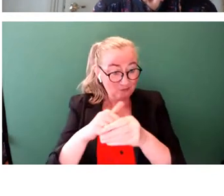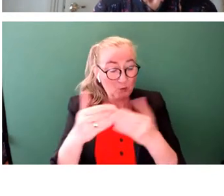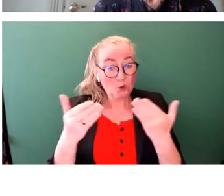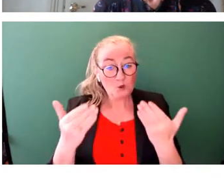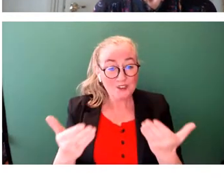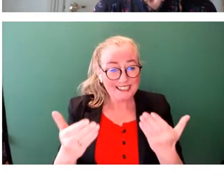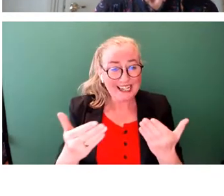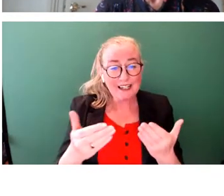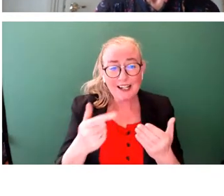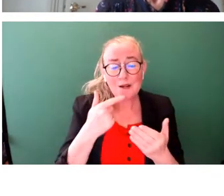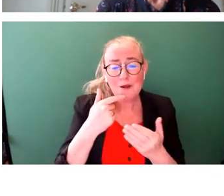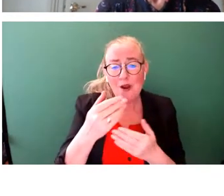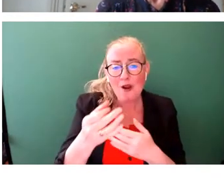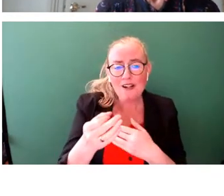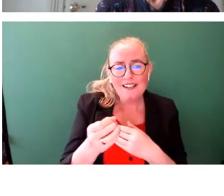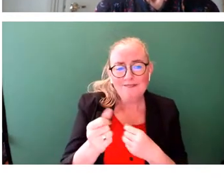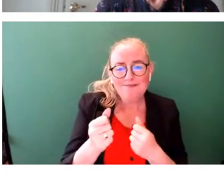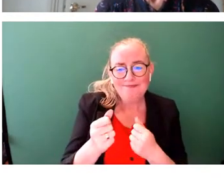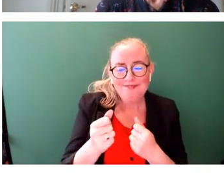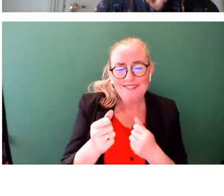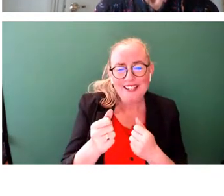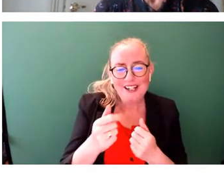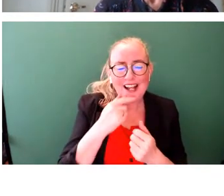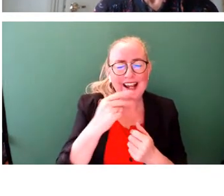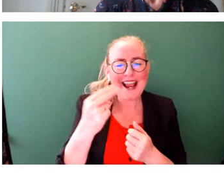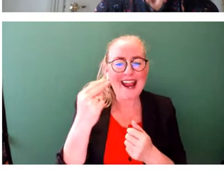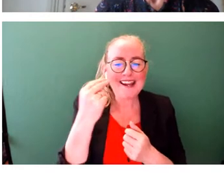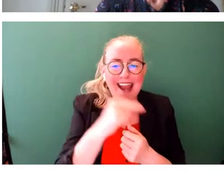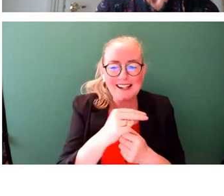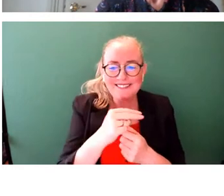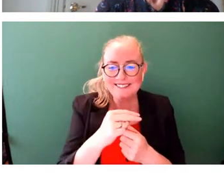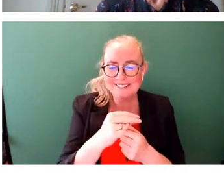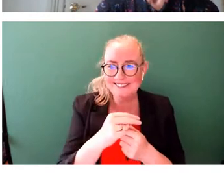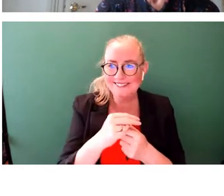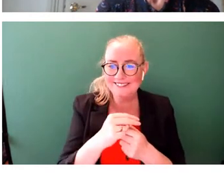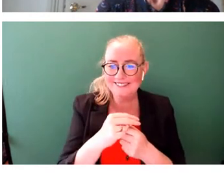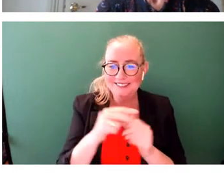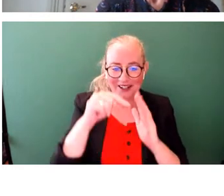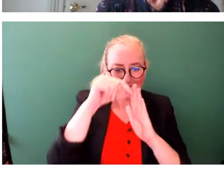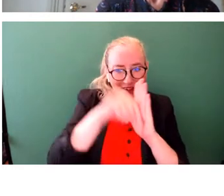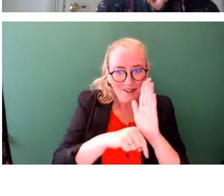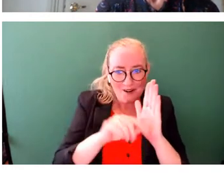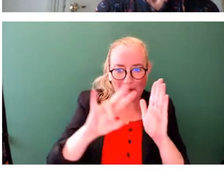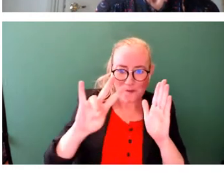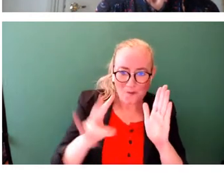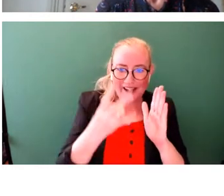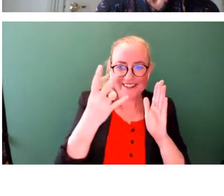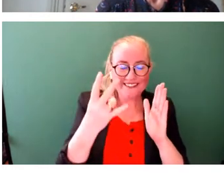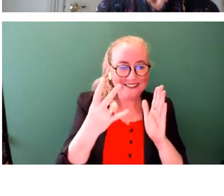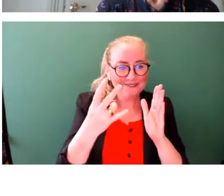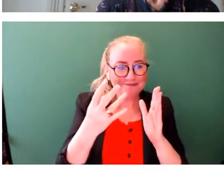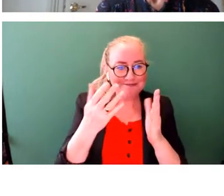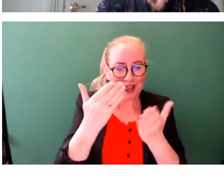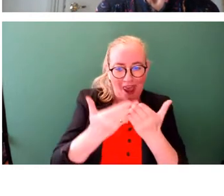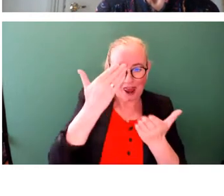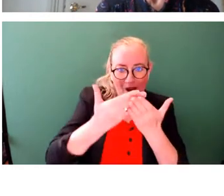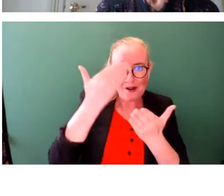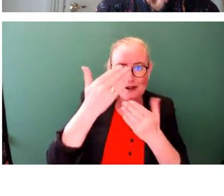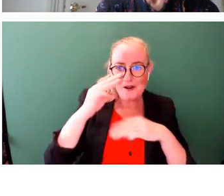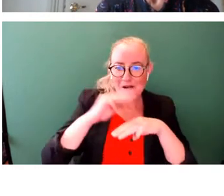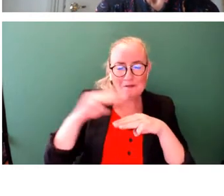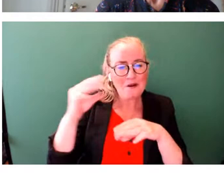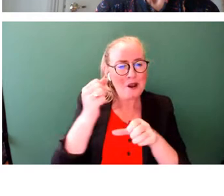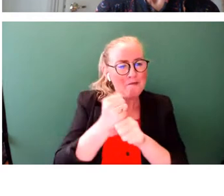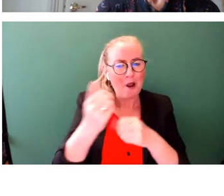I think it's been really a nice kind of compact takeaway for people to learn more about